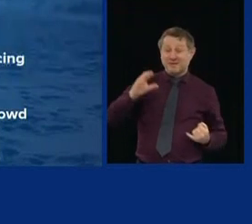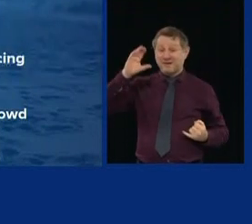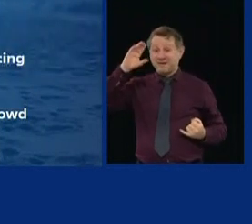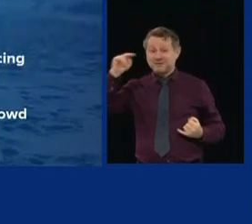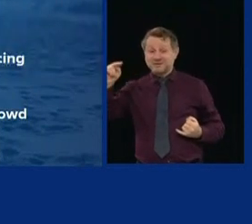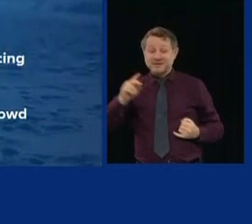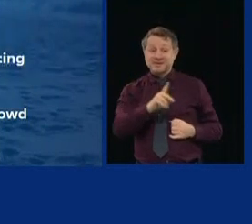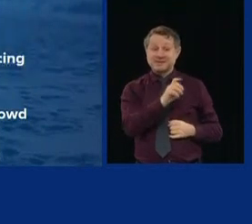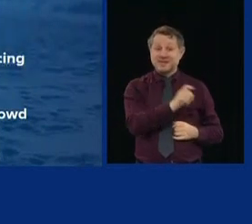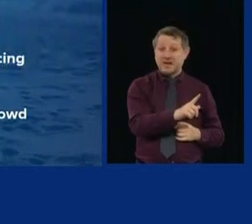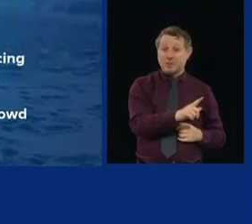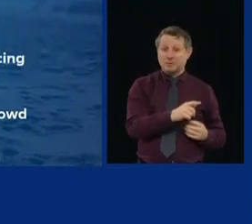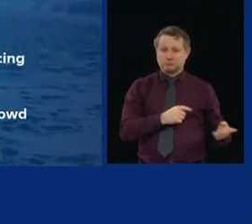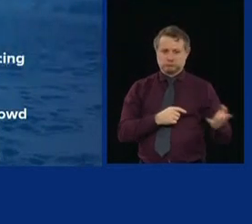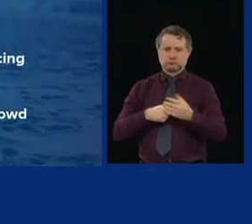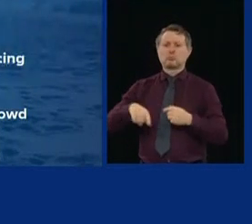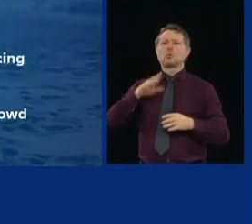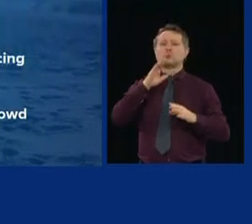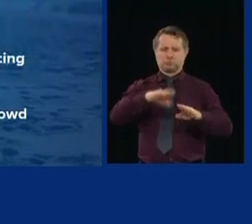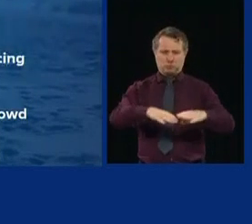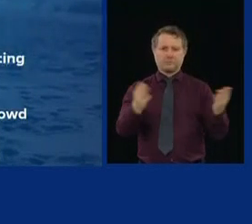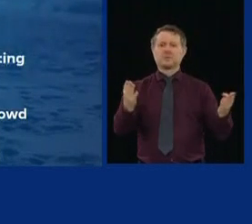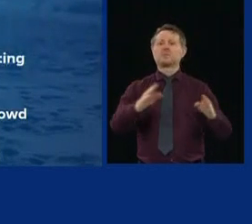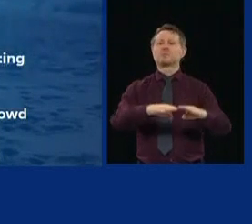beaches for the Memorial Day weekend.